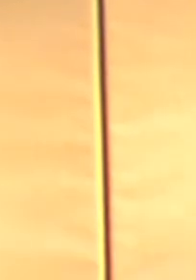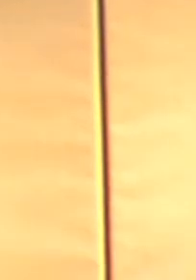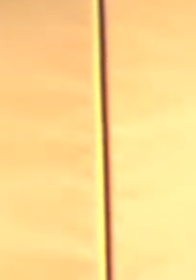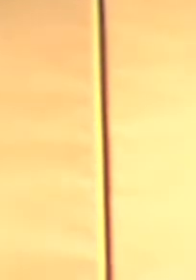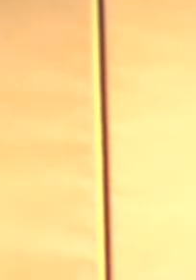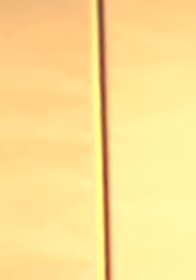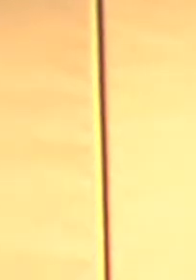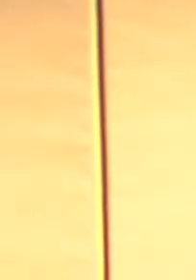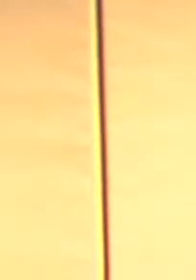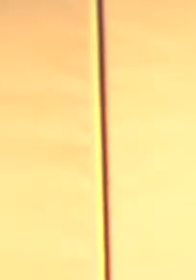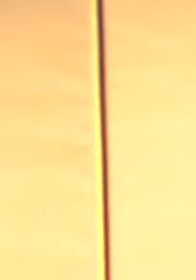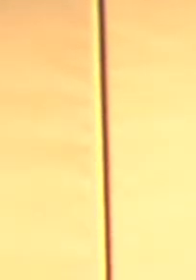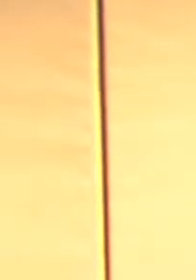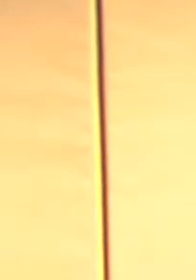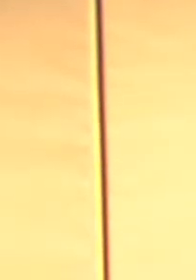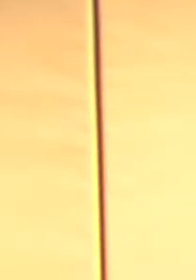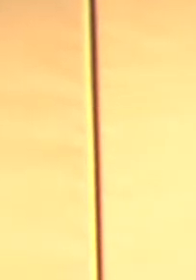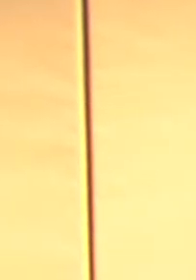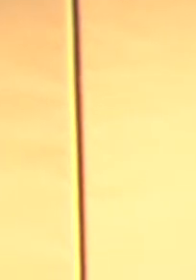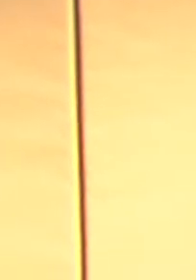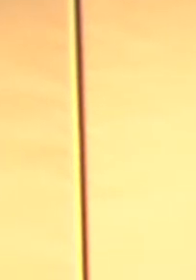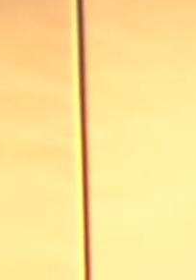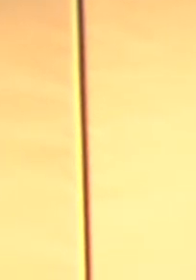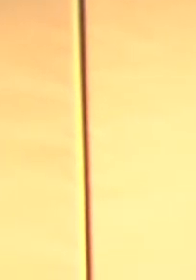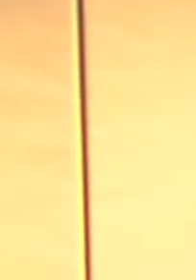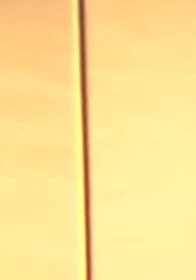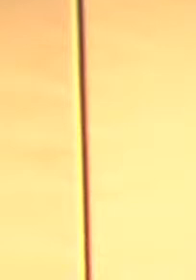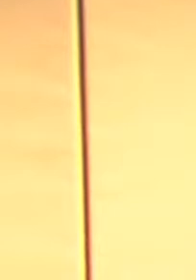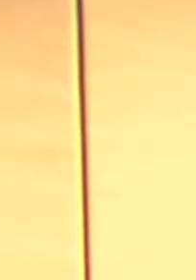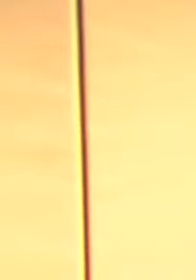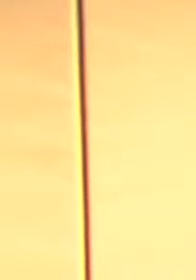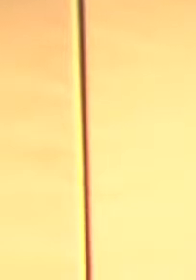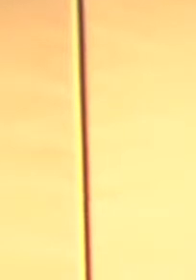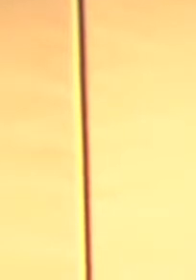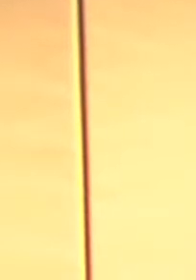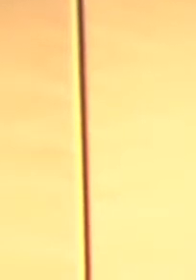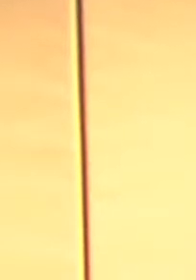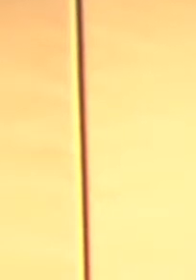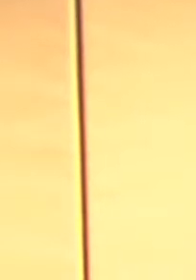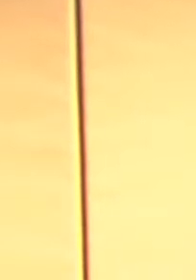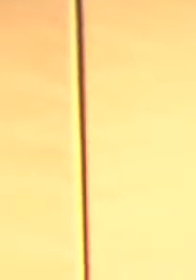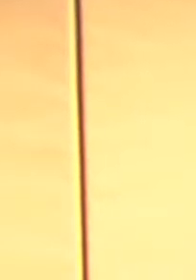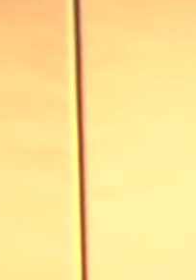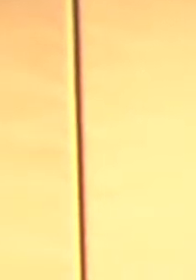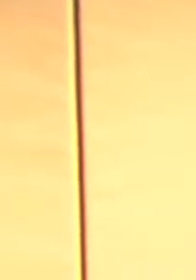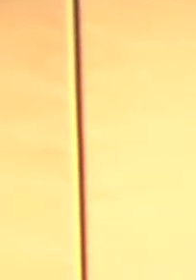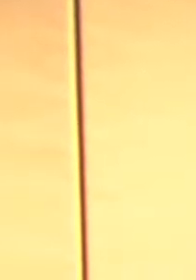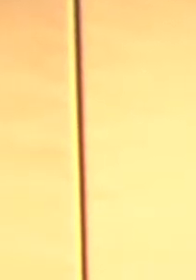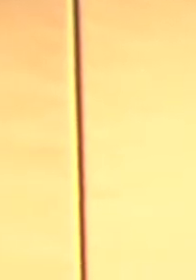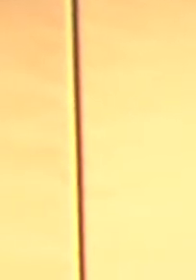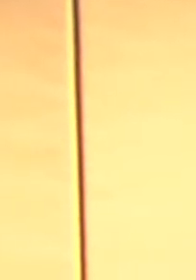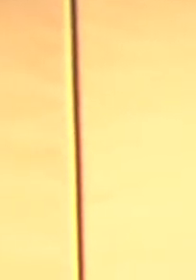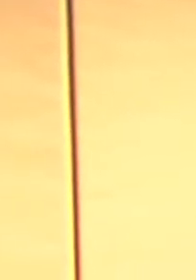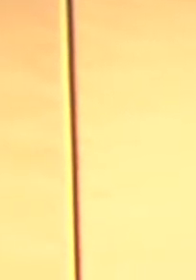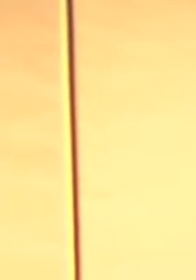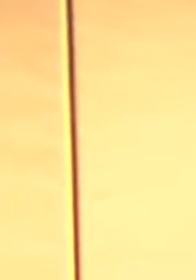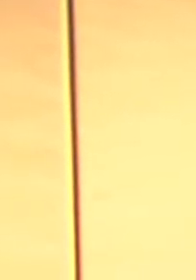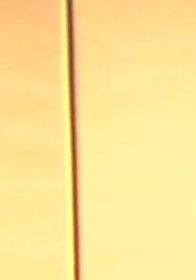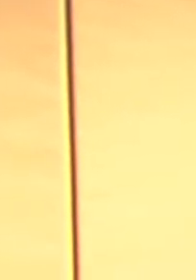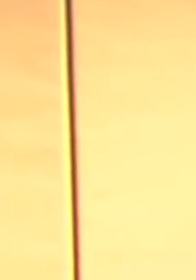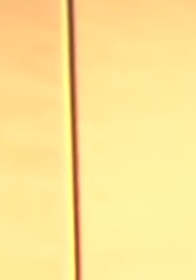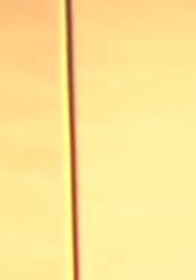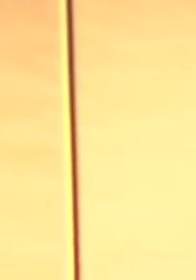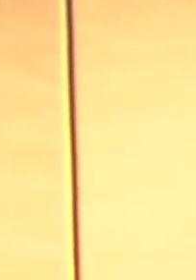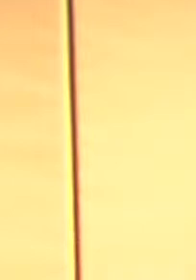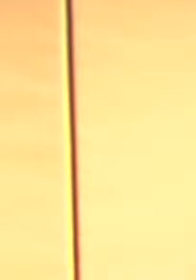Ladies and gentlemen, friends and family, and honored guests, welcome to the commencement ceremony for the East View High